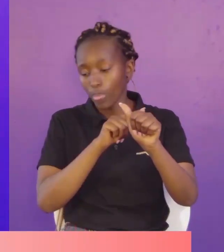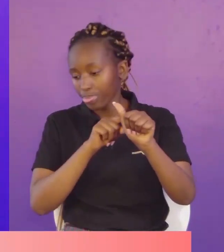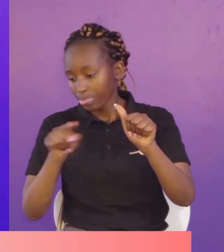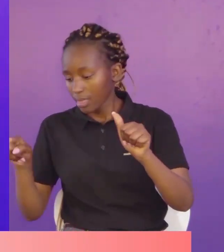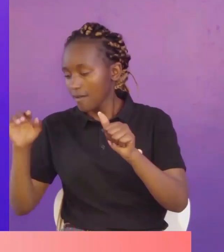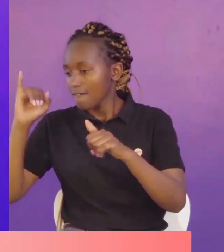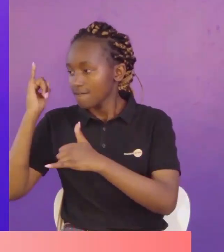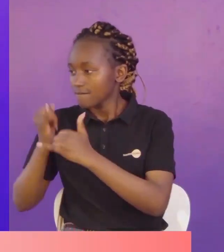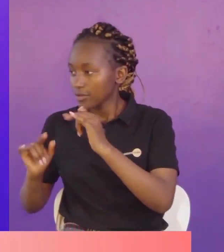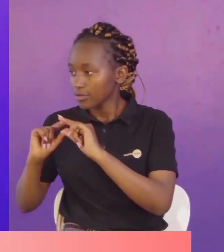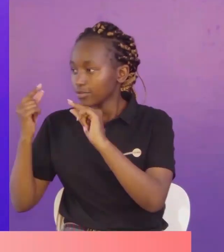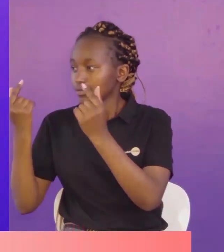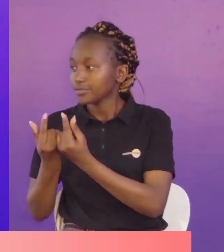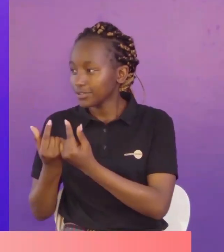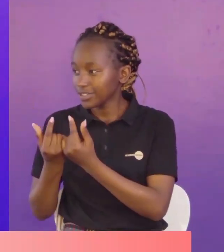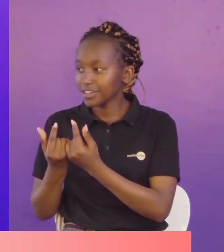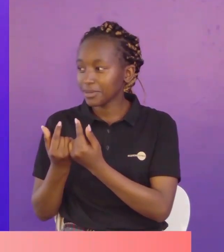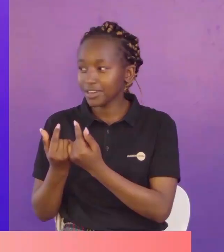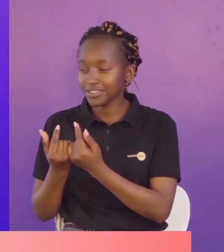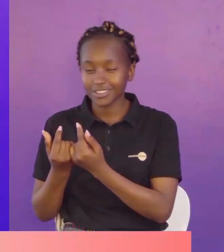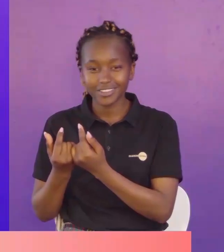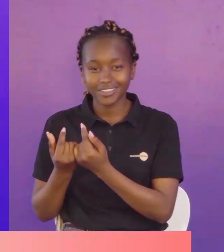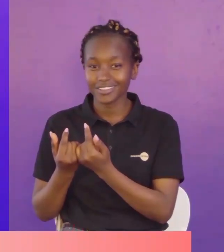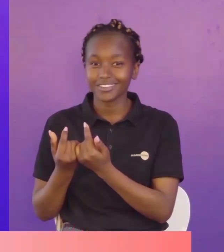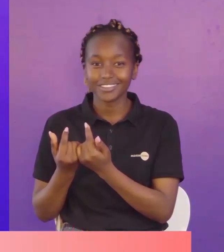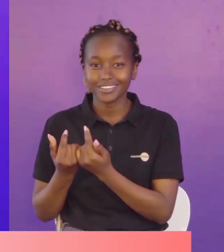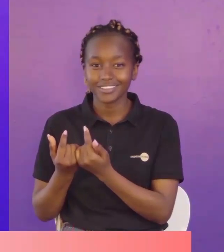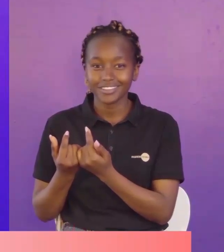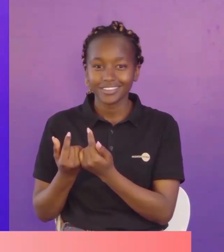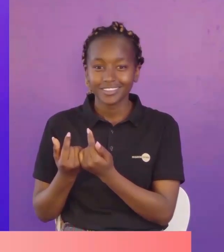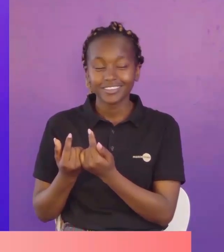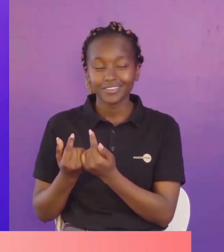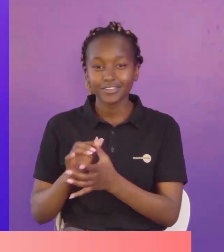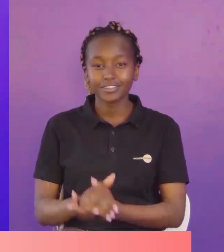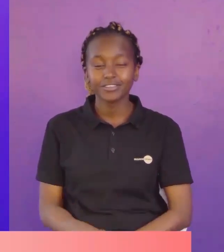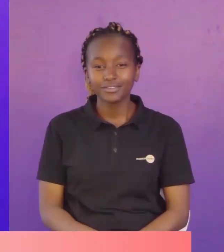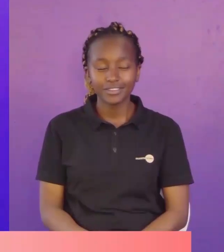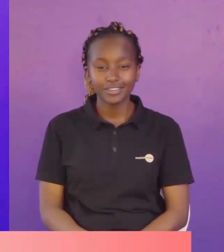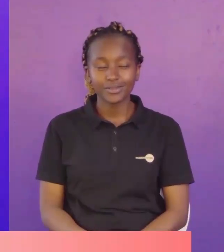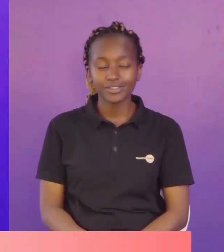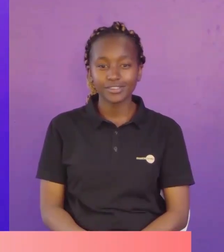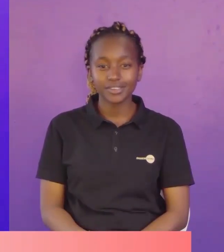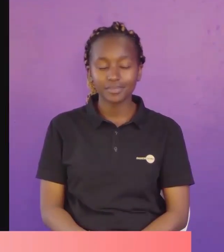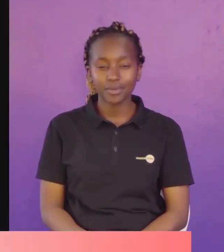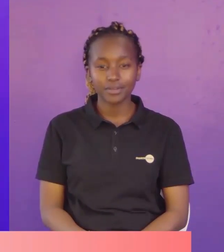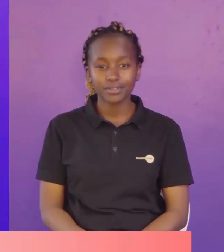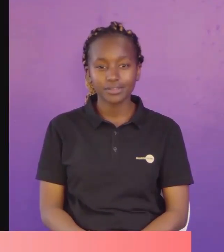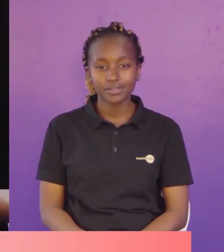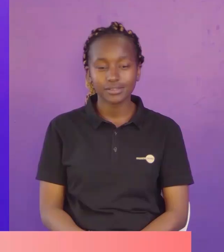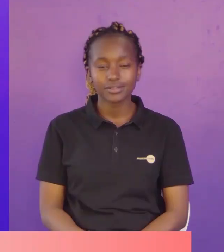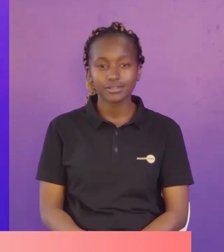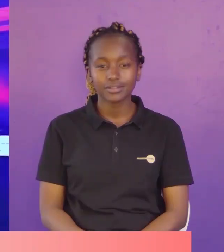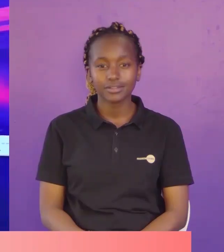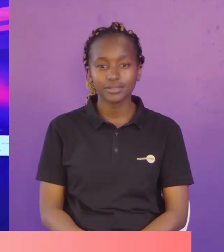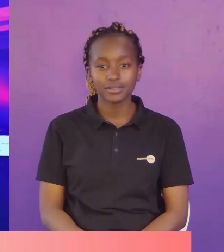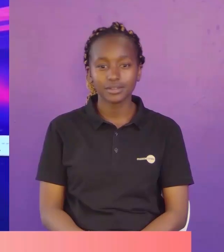group. Yeah. And then we can just predict from each group which teams we think